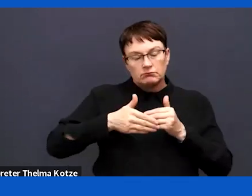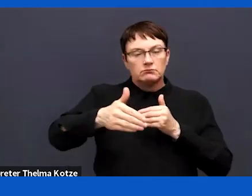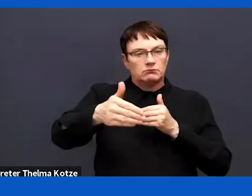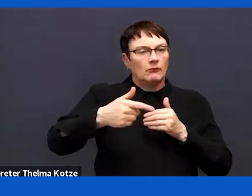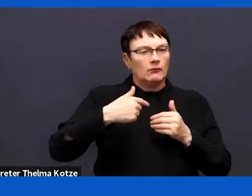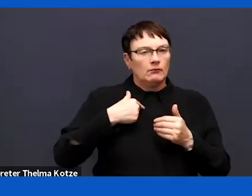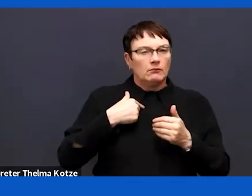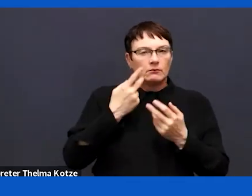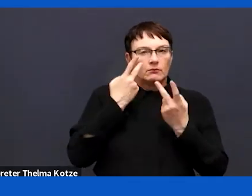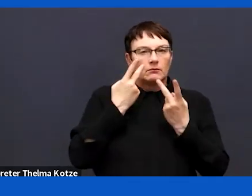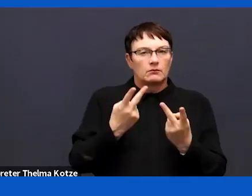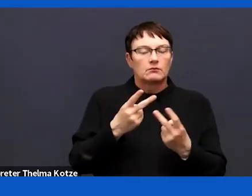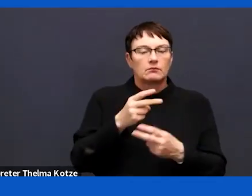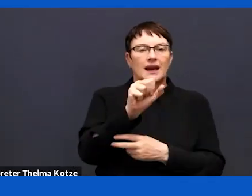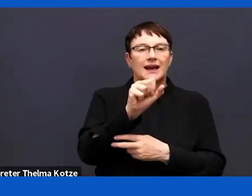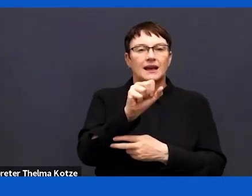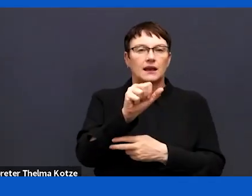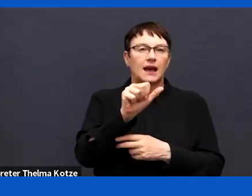automated testing.